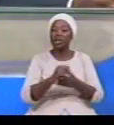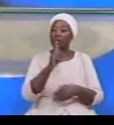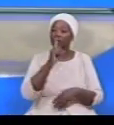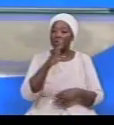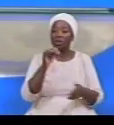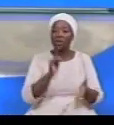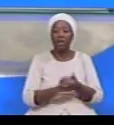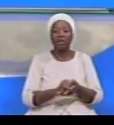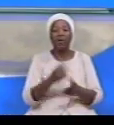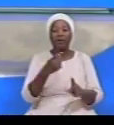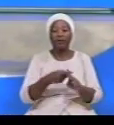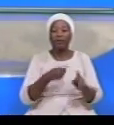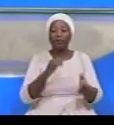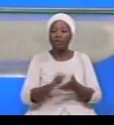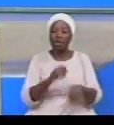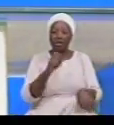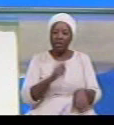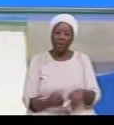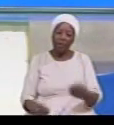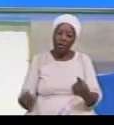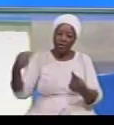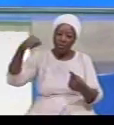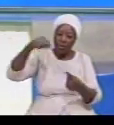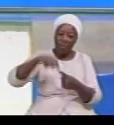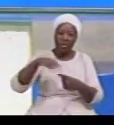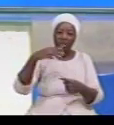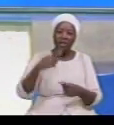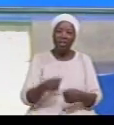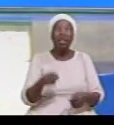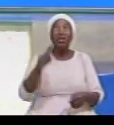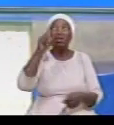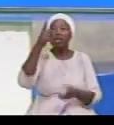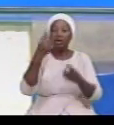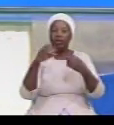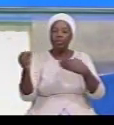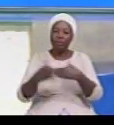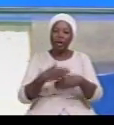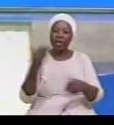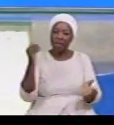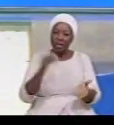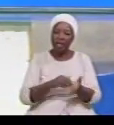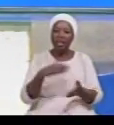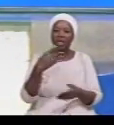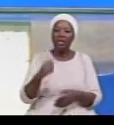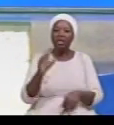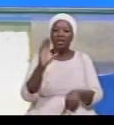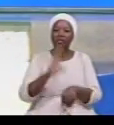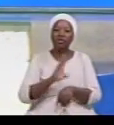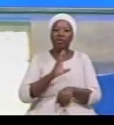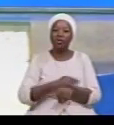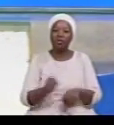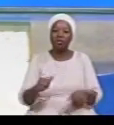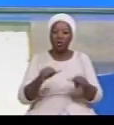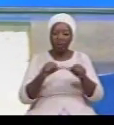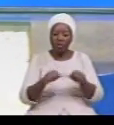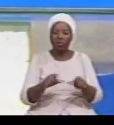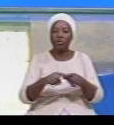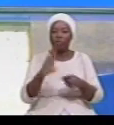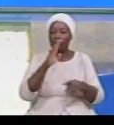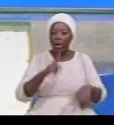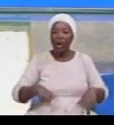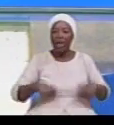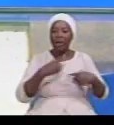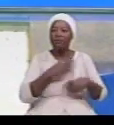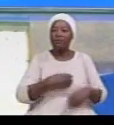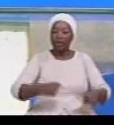that time until he comes back again, the church will remain alive and vibrant,